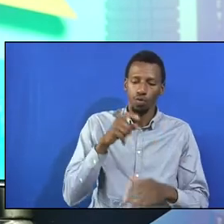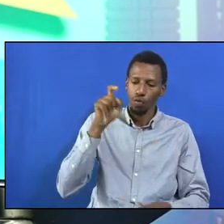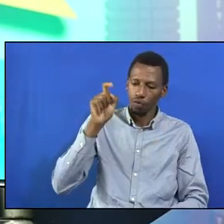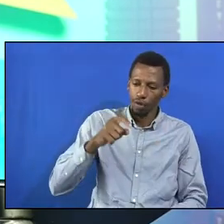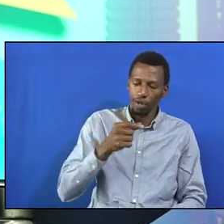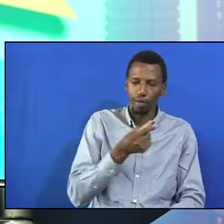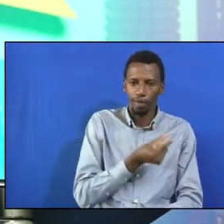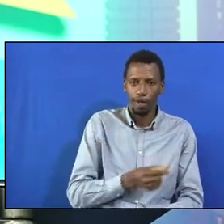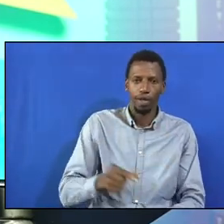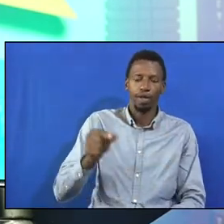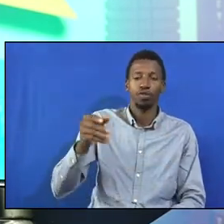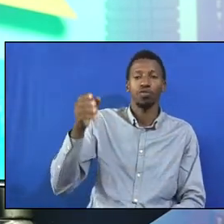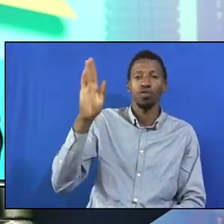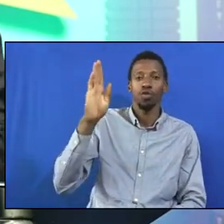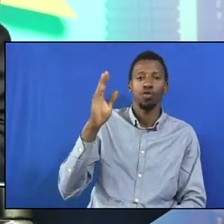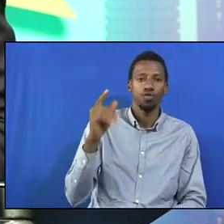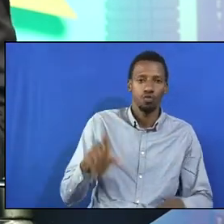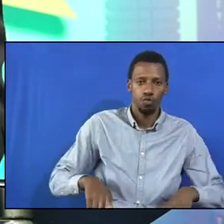life.